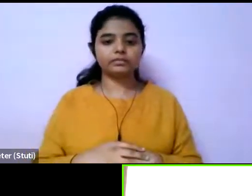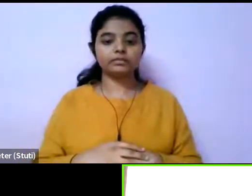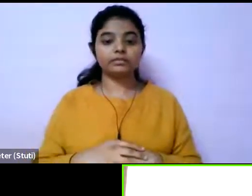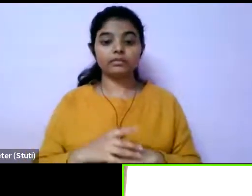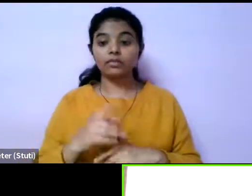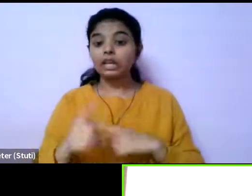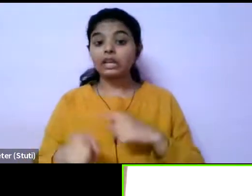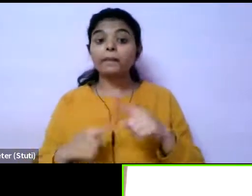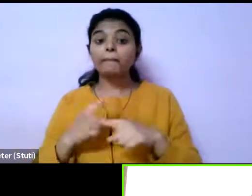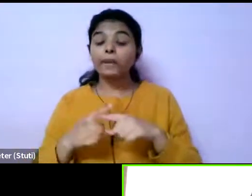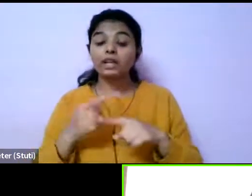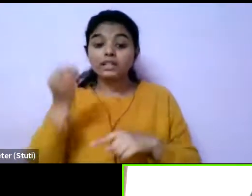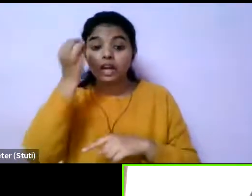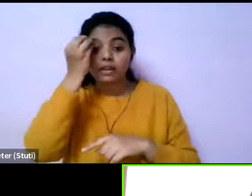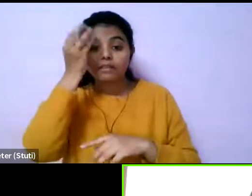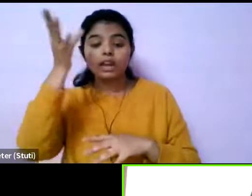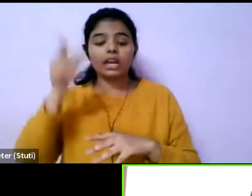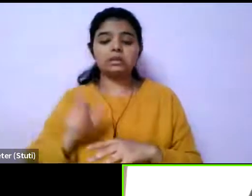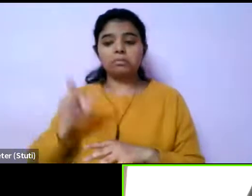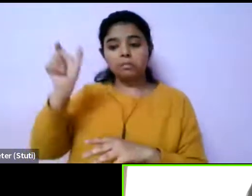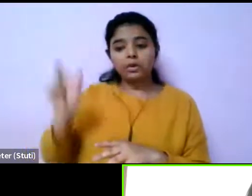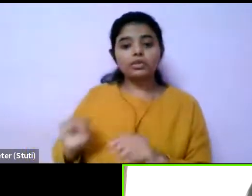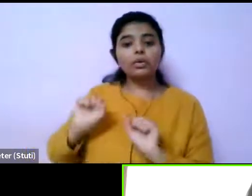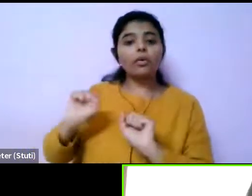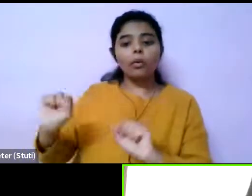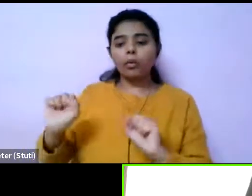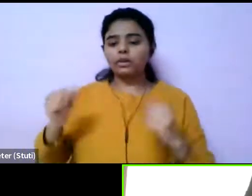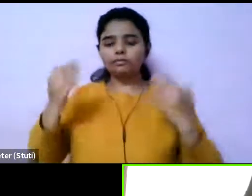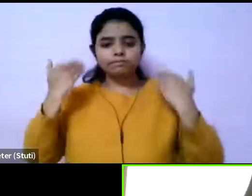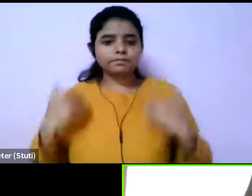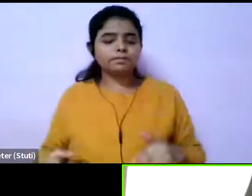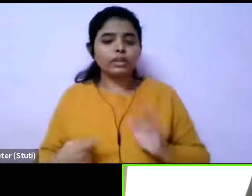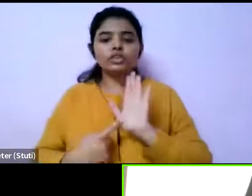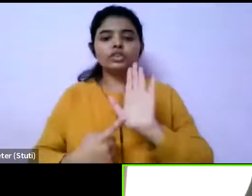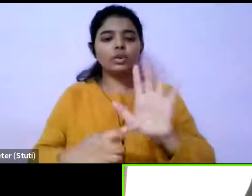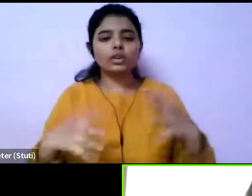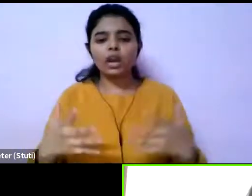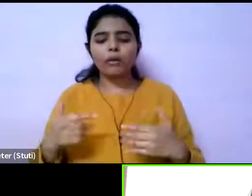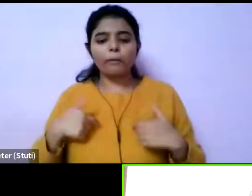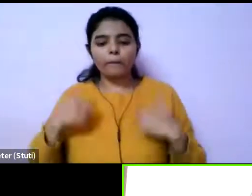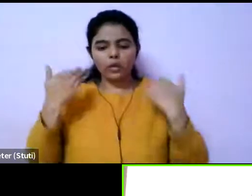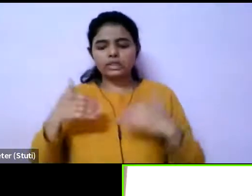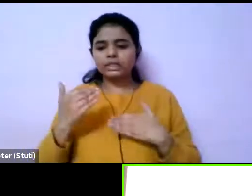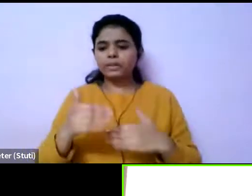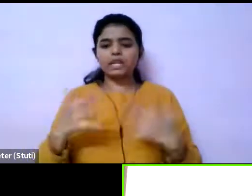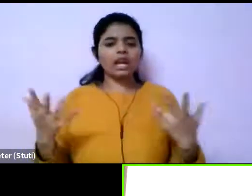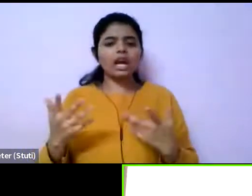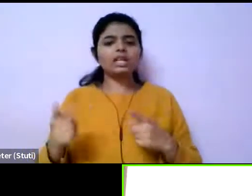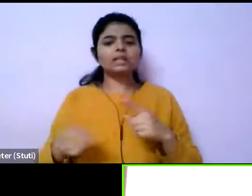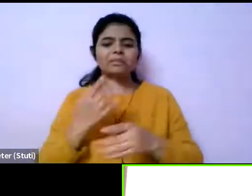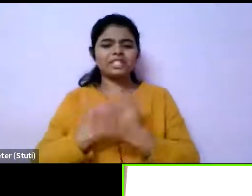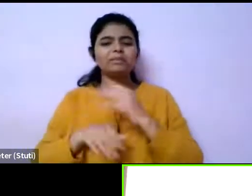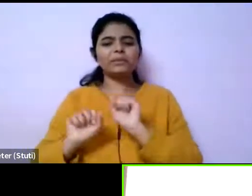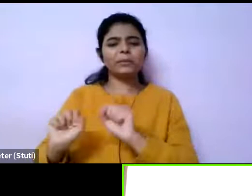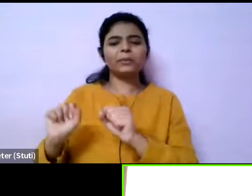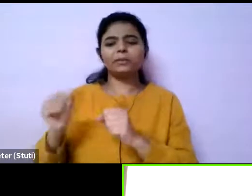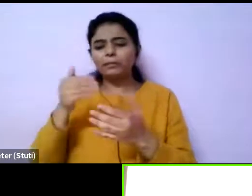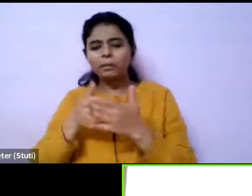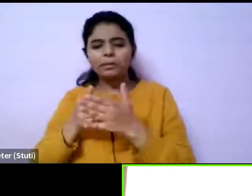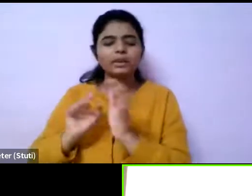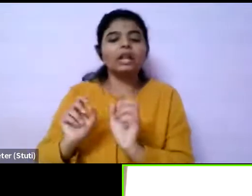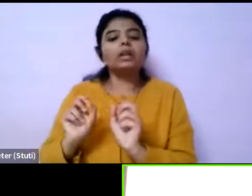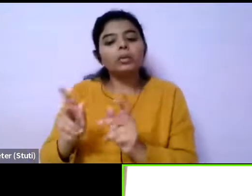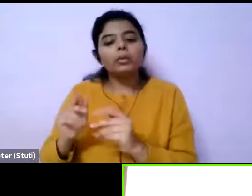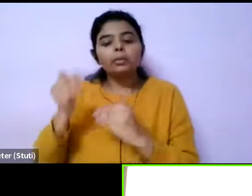being aware of one's own bodily expressions and bodily limitations. So, what my research aims to